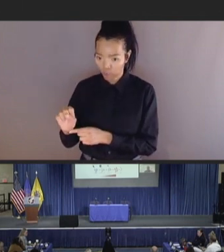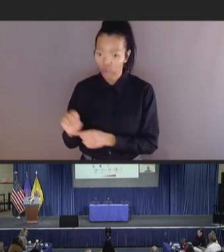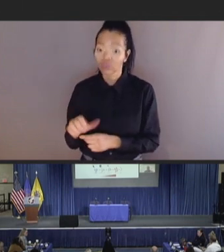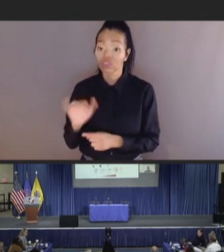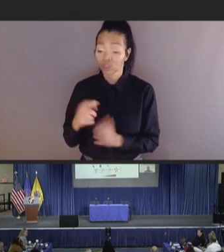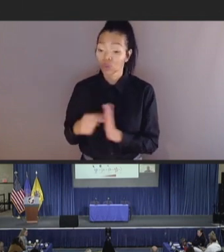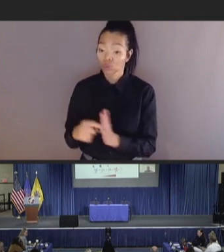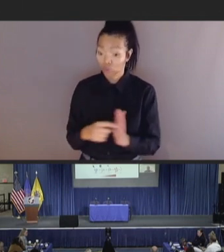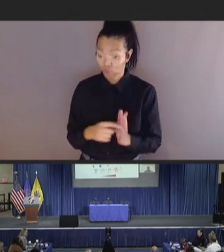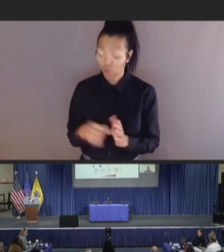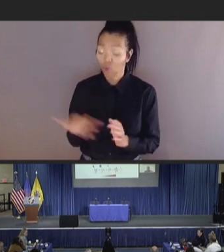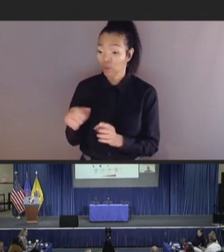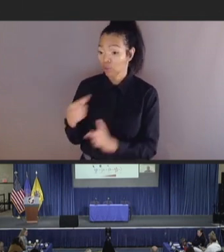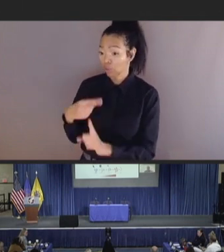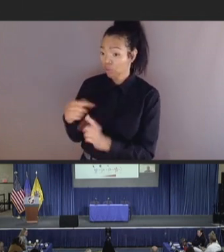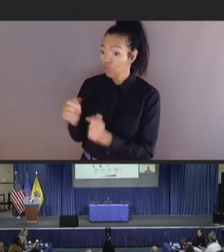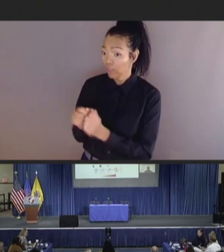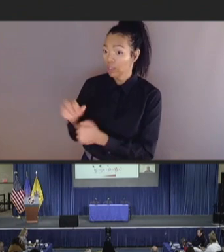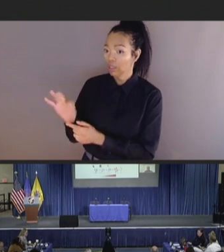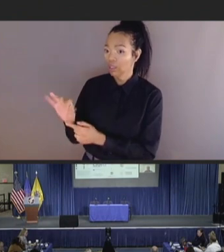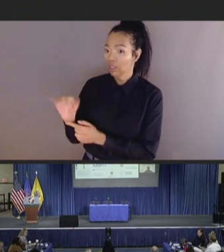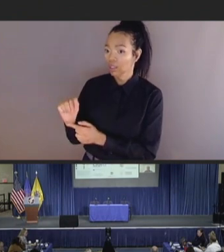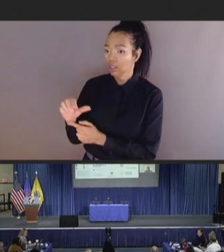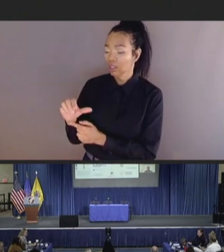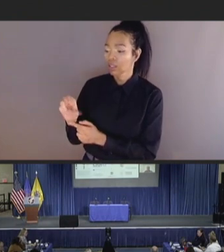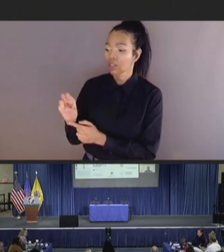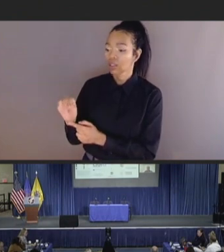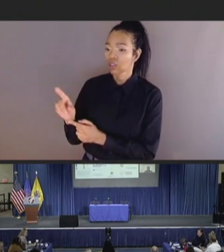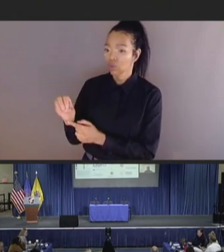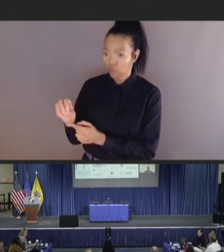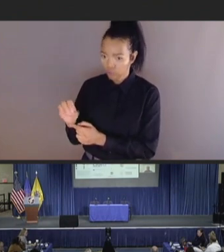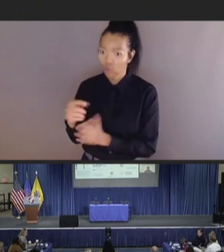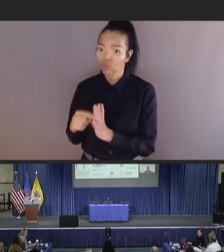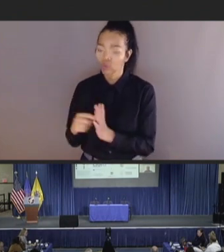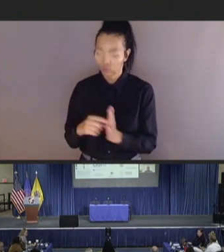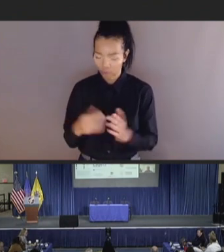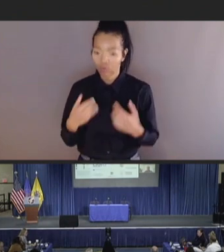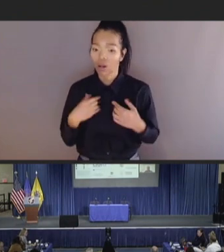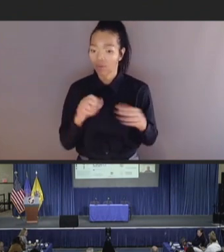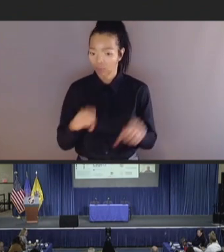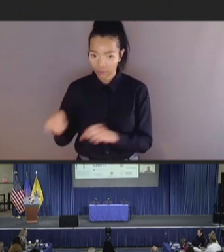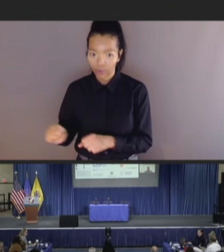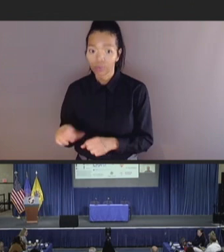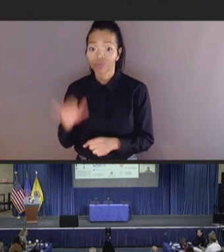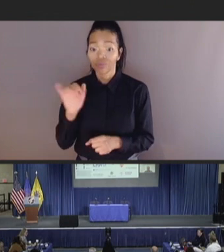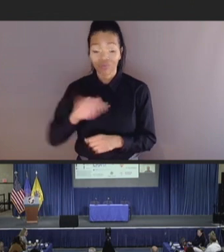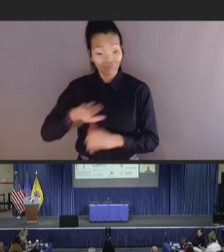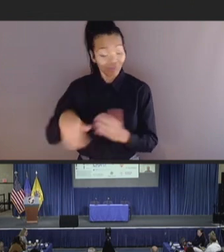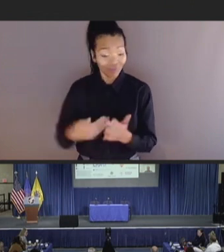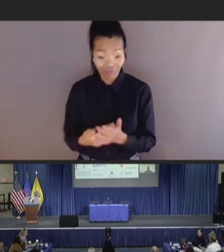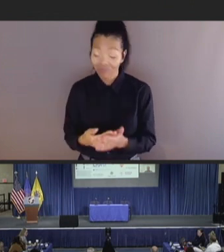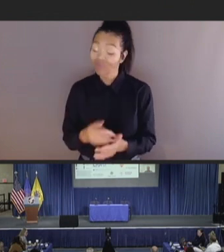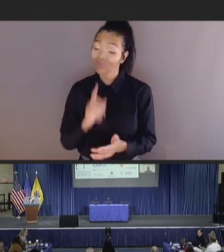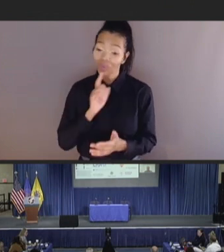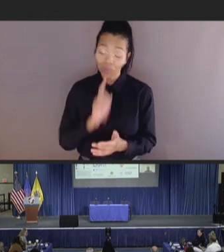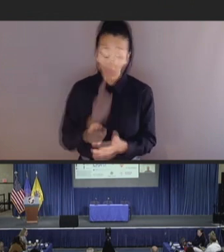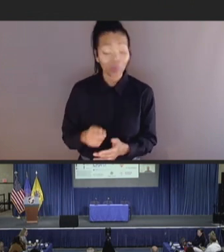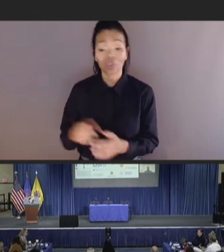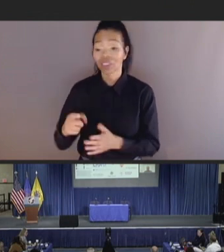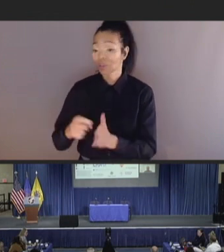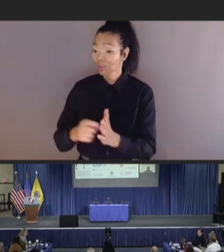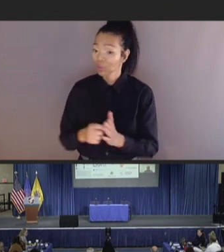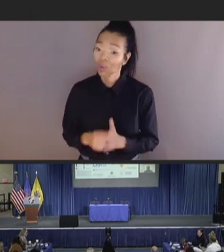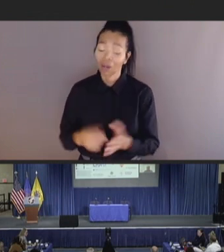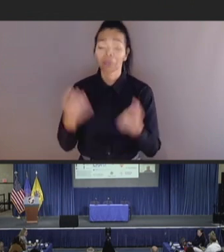benefit for vaccine responses. And so, as Jim mentioned, all of this requires tons of collaboration, lots of